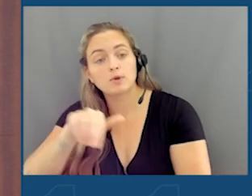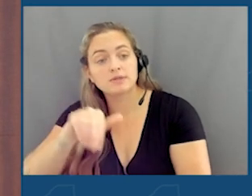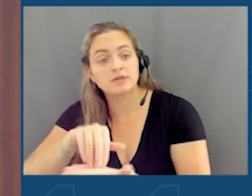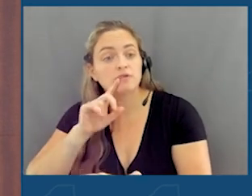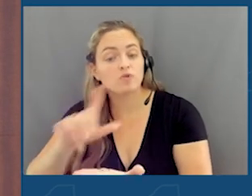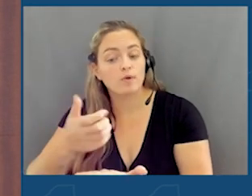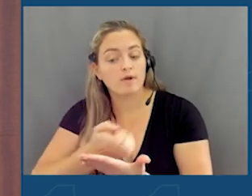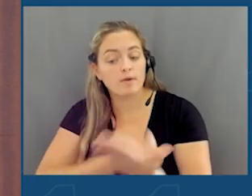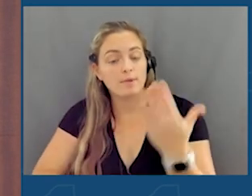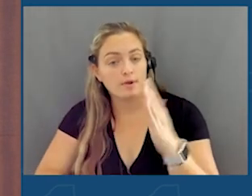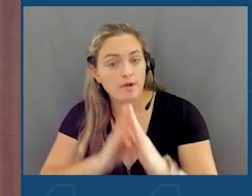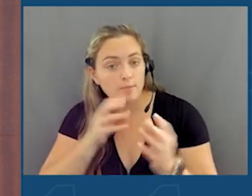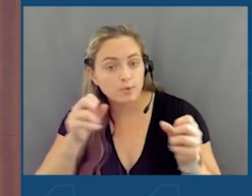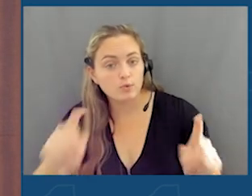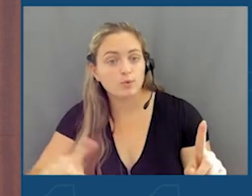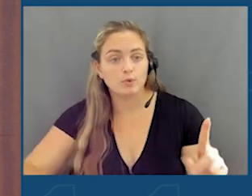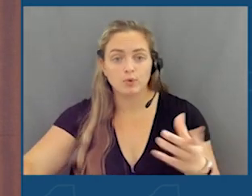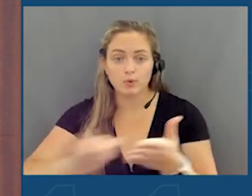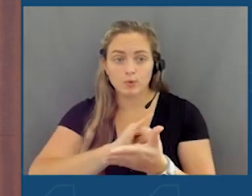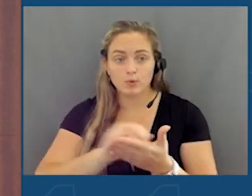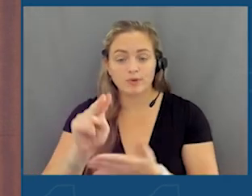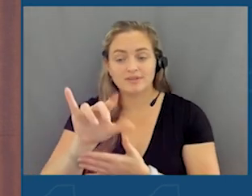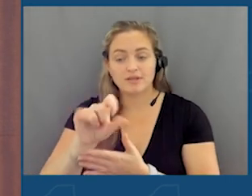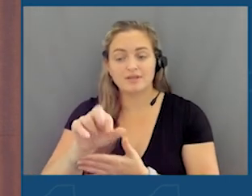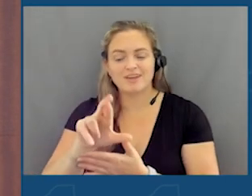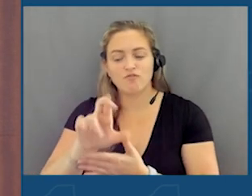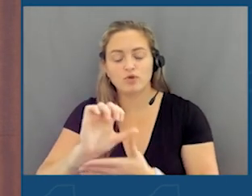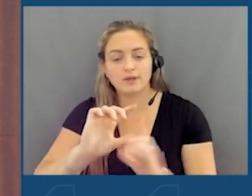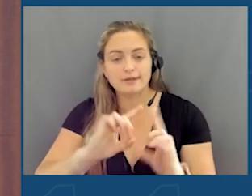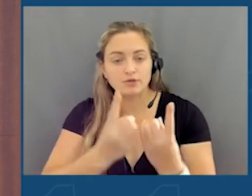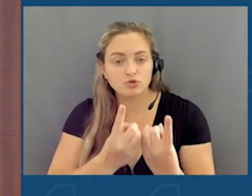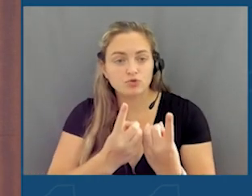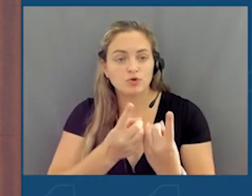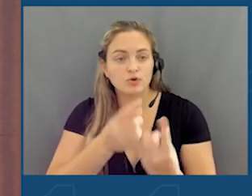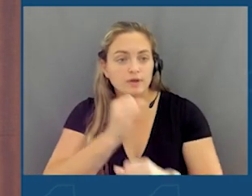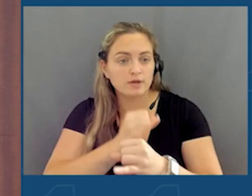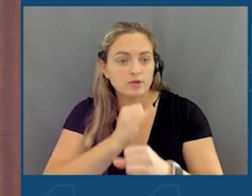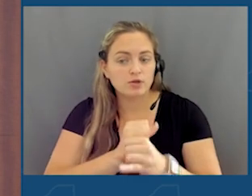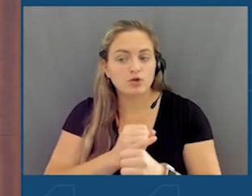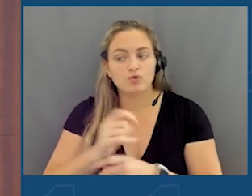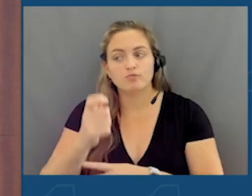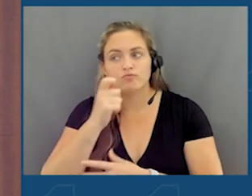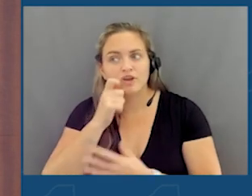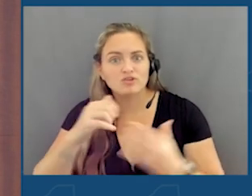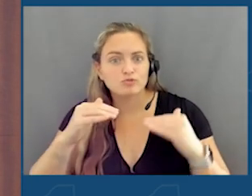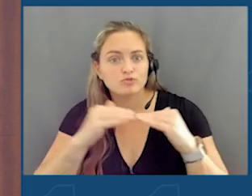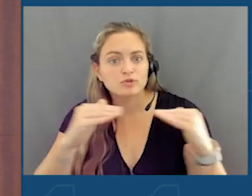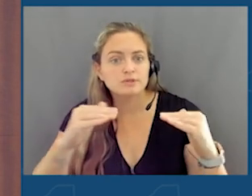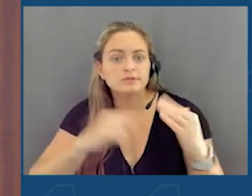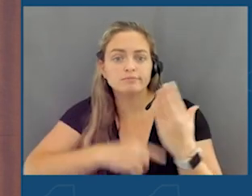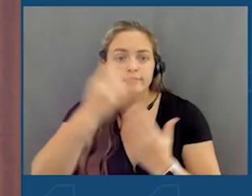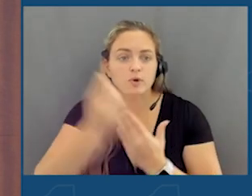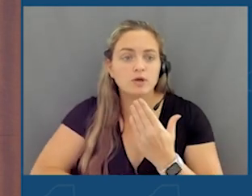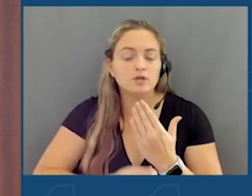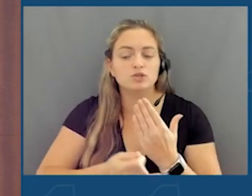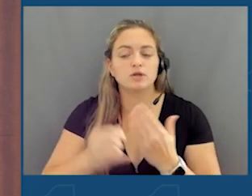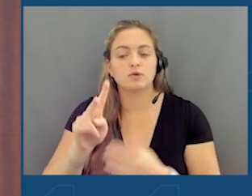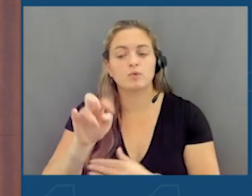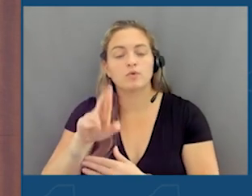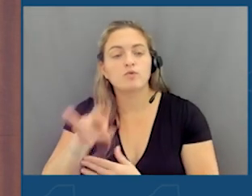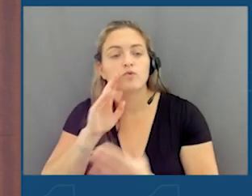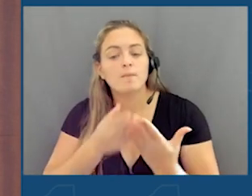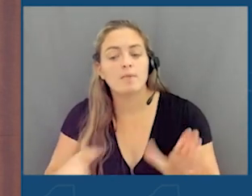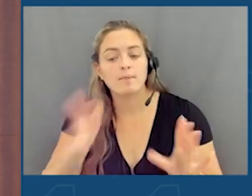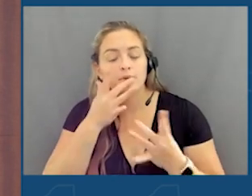Opportunity, the New York Census and Redistricting Institute, our Racial Justice Project, and Wealth Impact Center for Public Interest Law, our